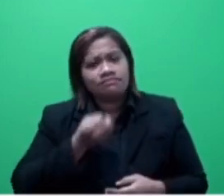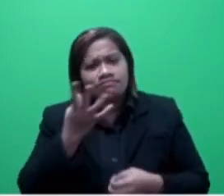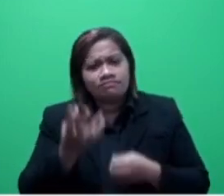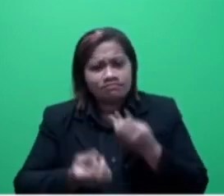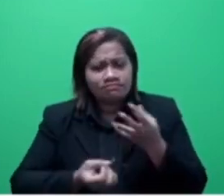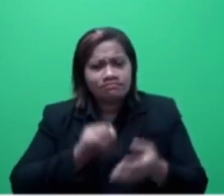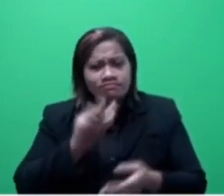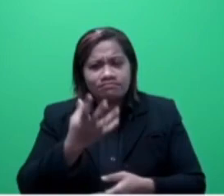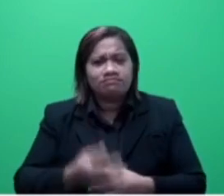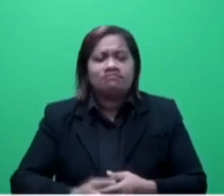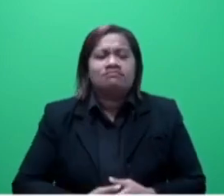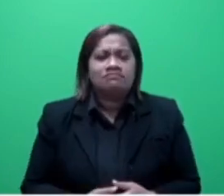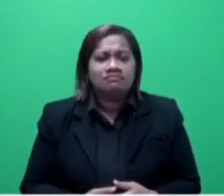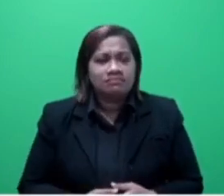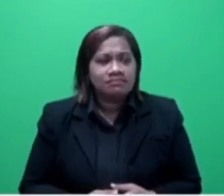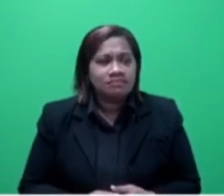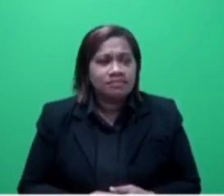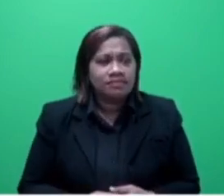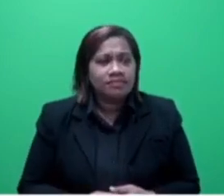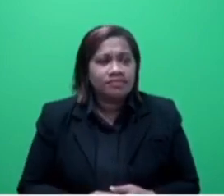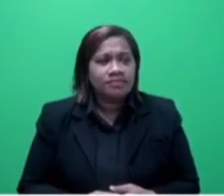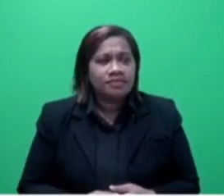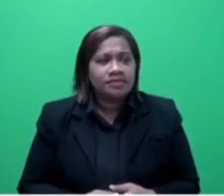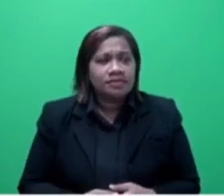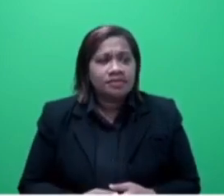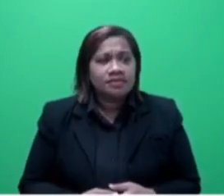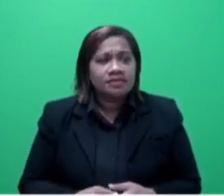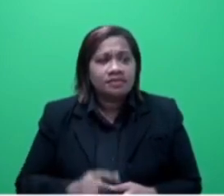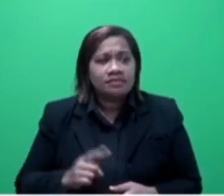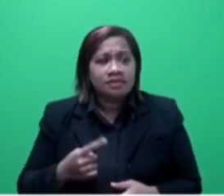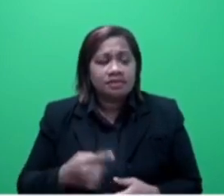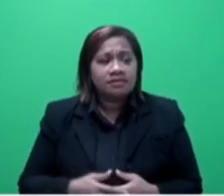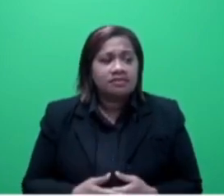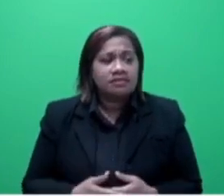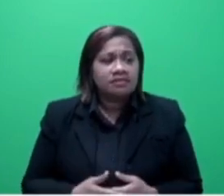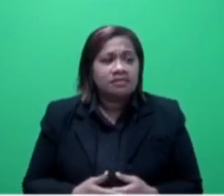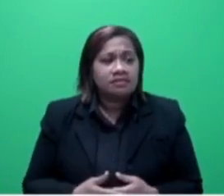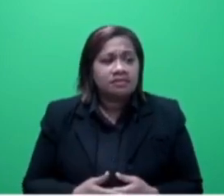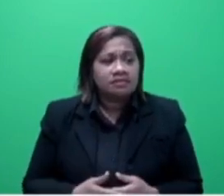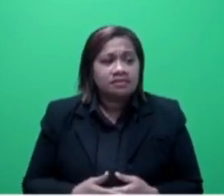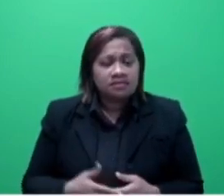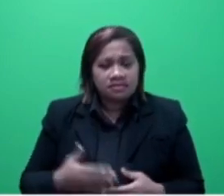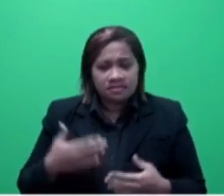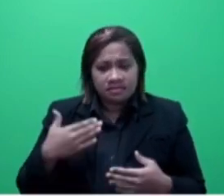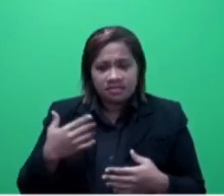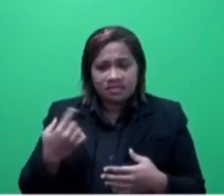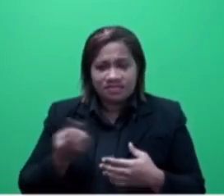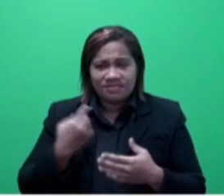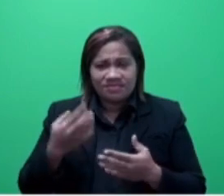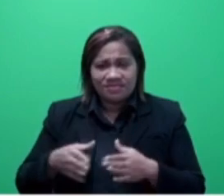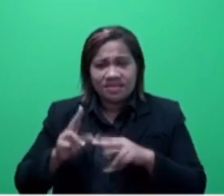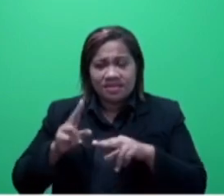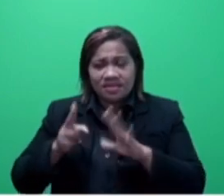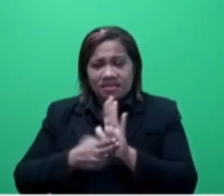Piper, Honourable Speaker, sir, and the founders of NFP must be turning in their graves, sir.